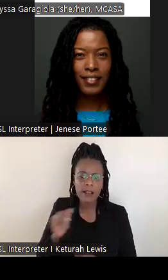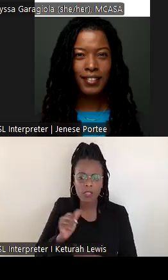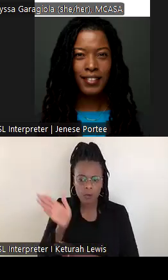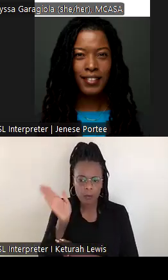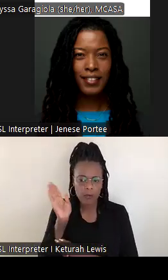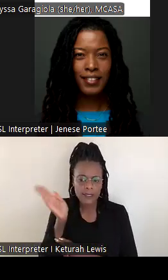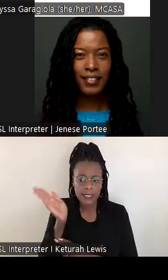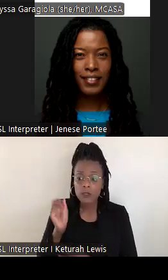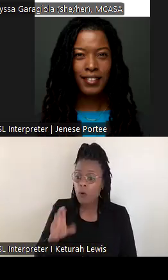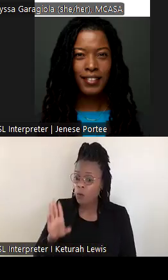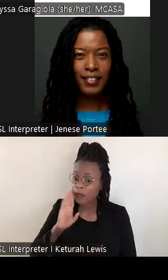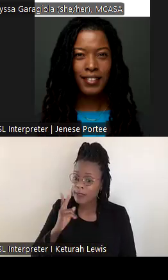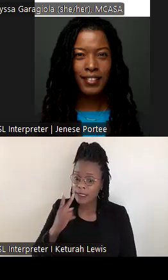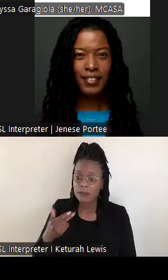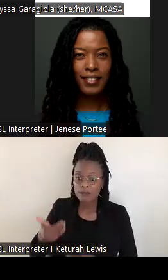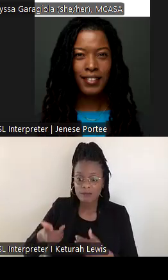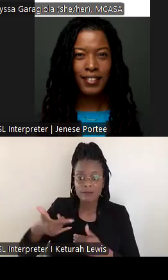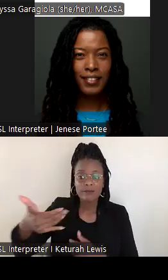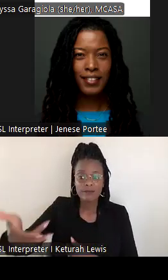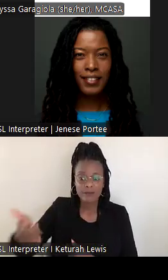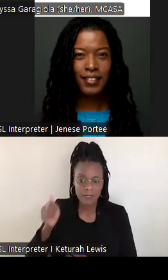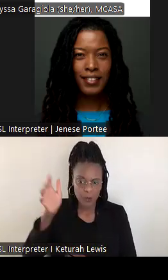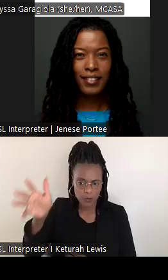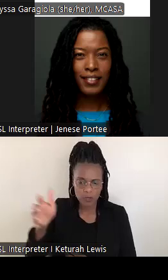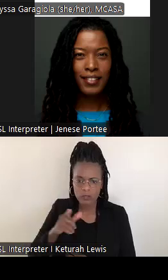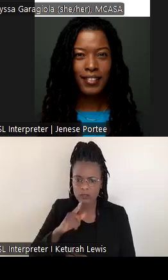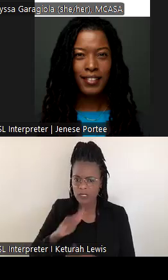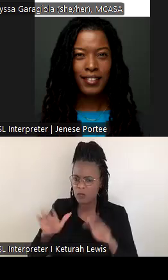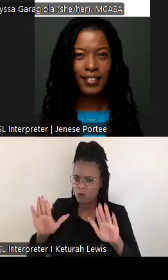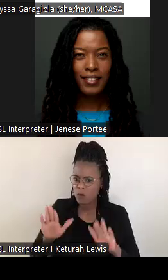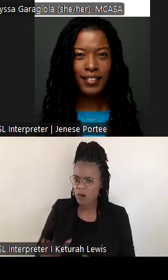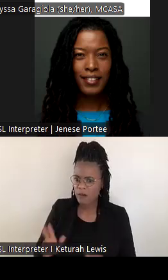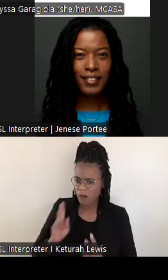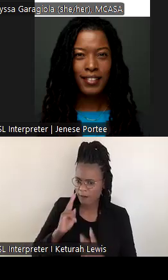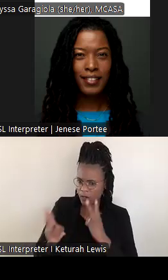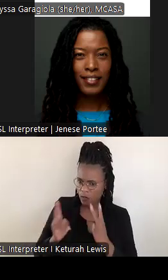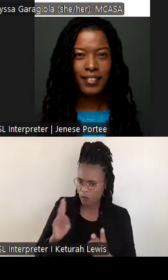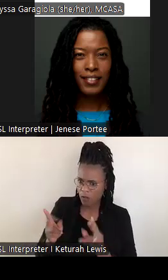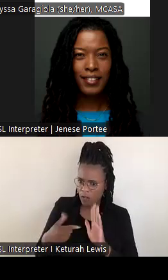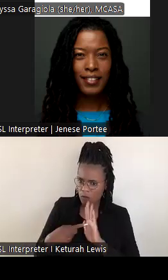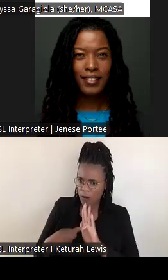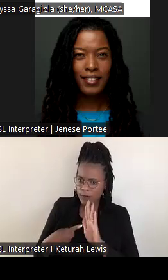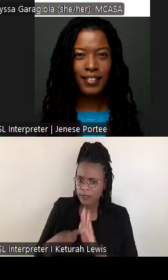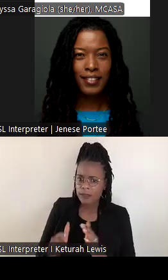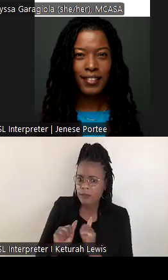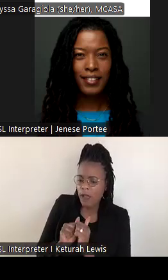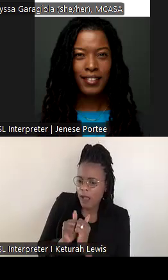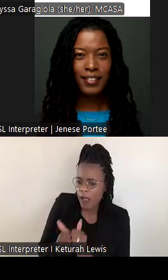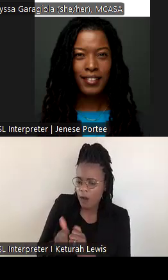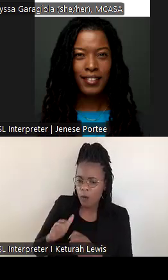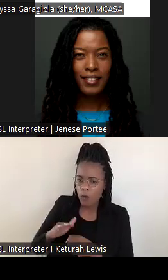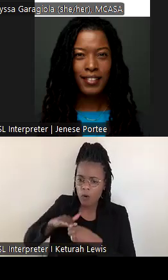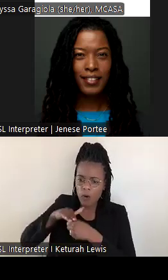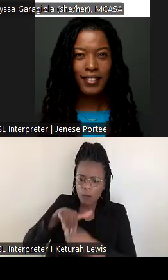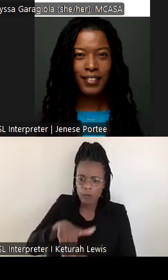or you will see it in the future. But it's a wonderfully done visual representation of the way in which oppression is